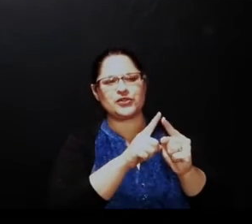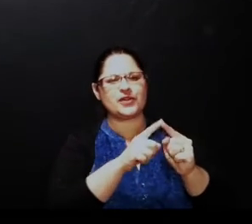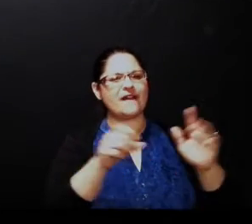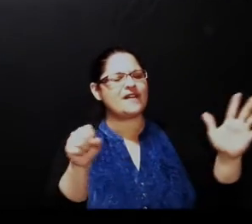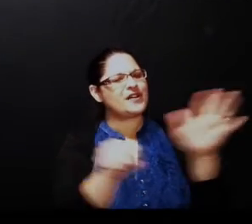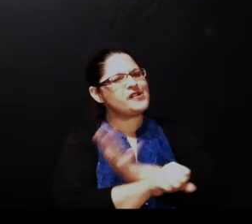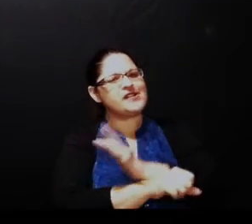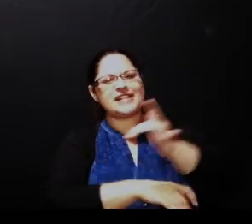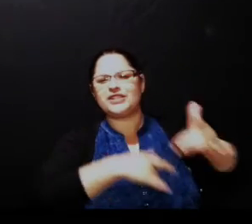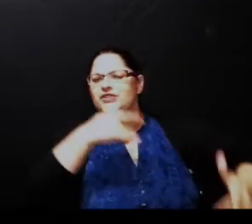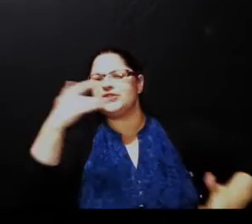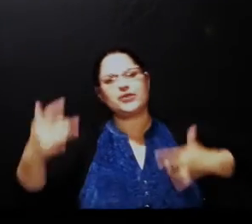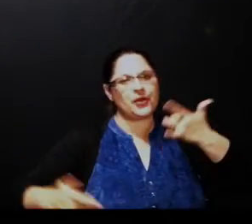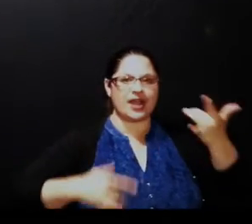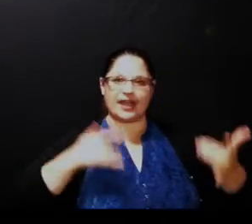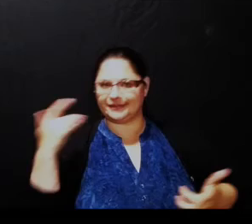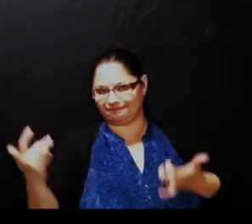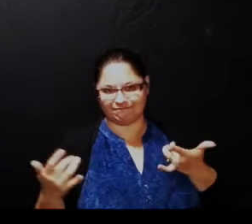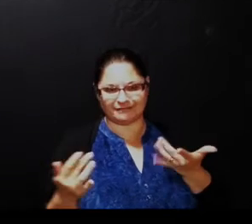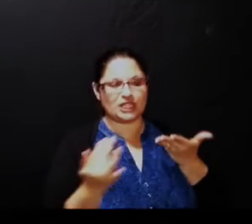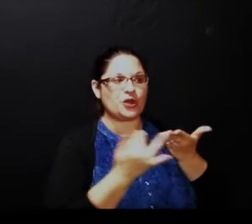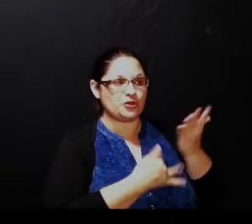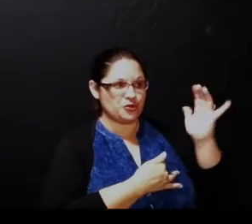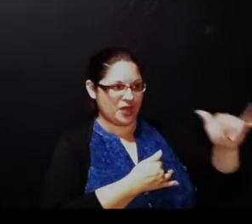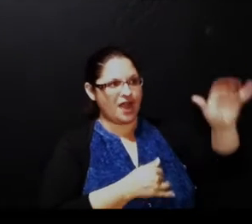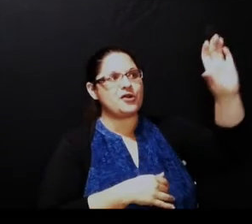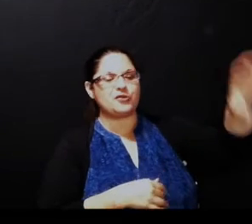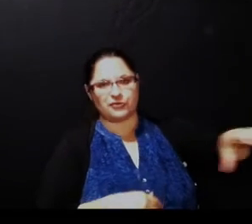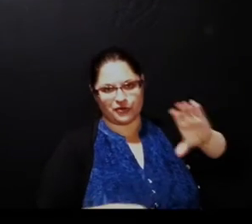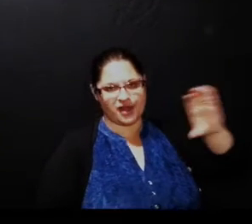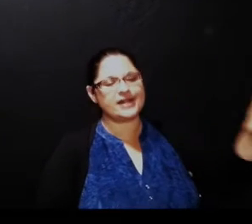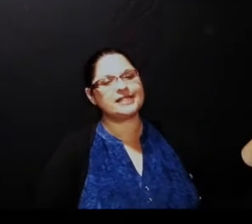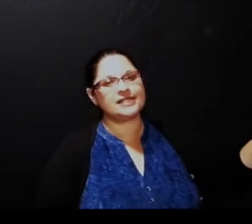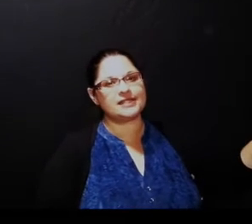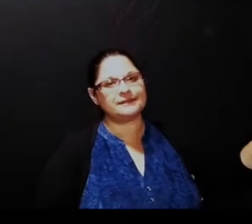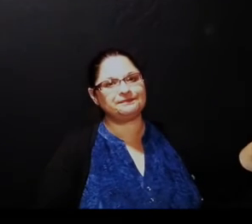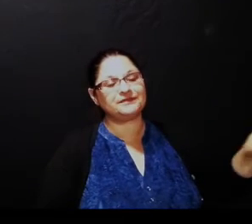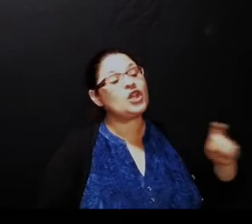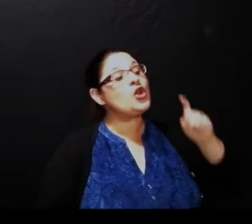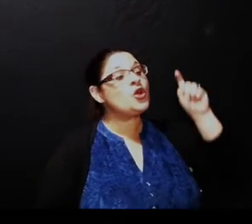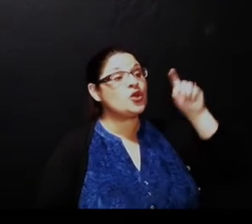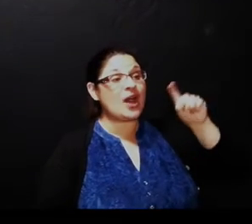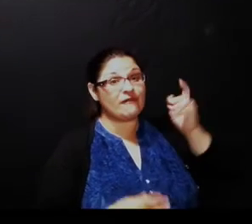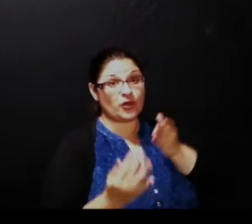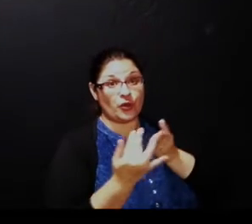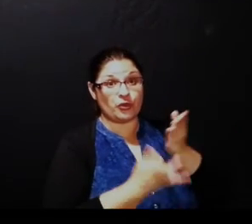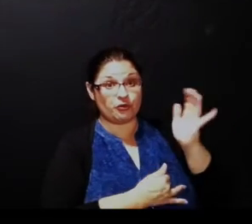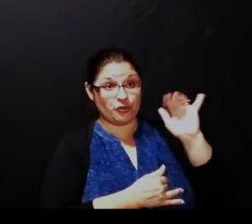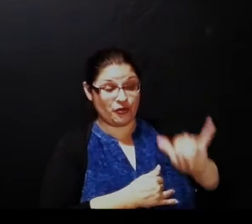cross to come to the open door of forgiveness. But through the cross, Jesus